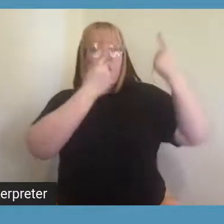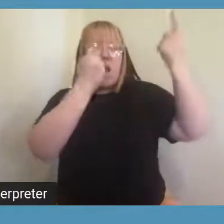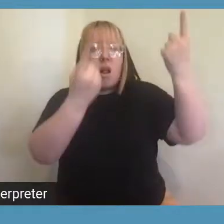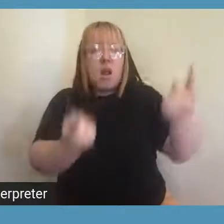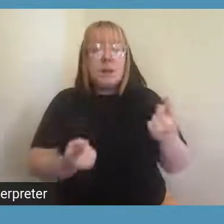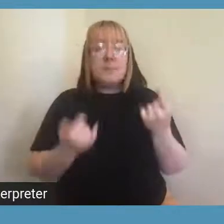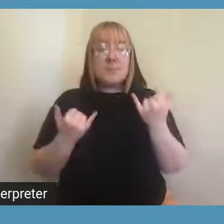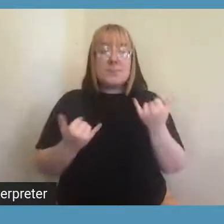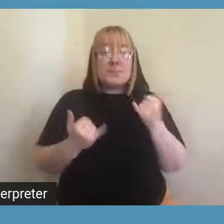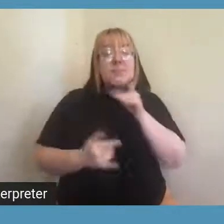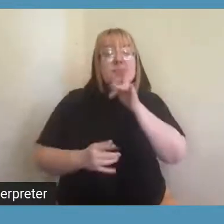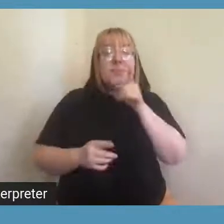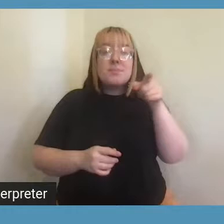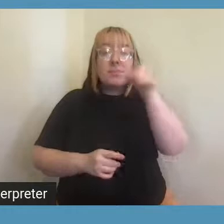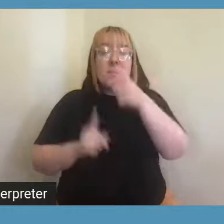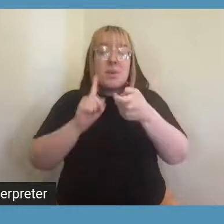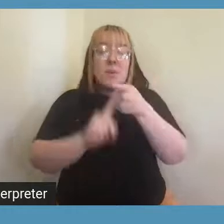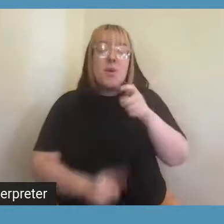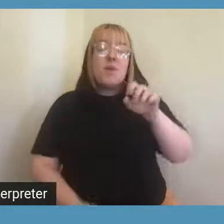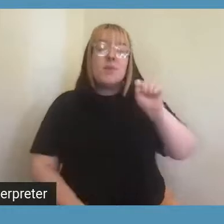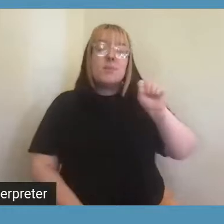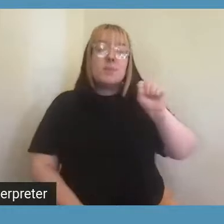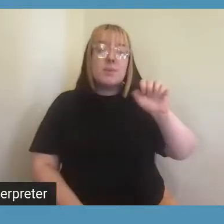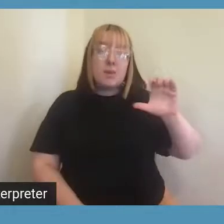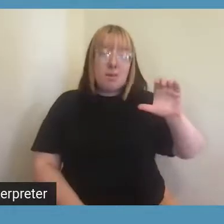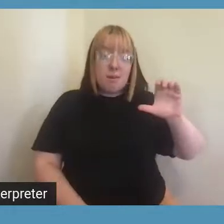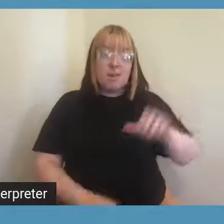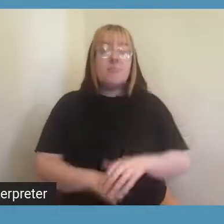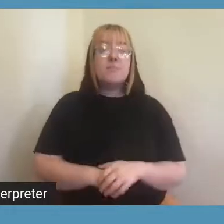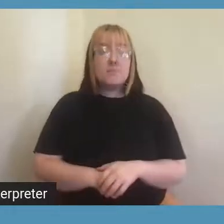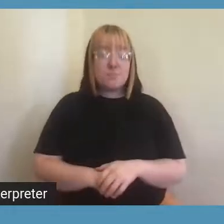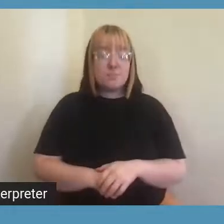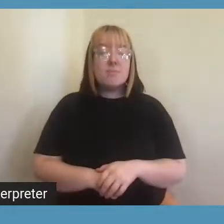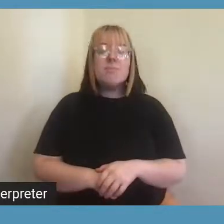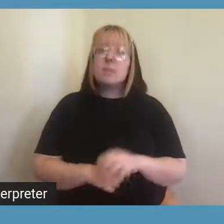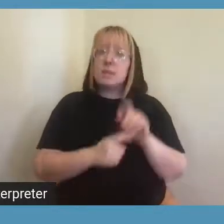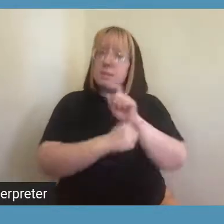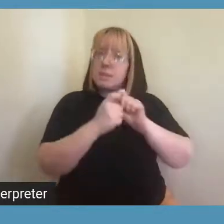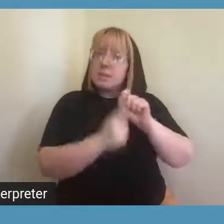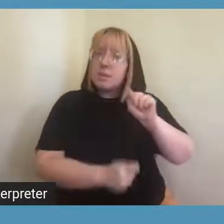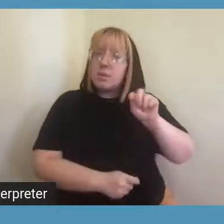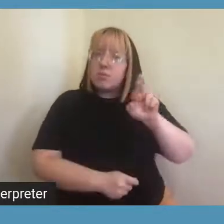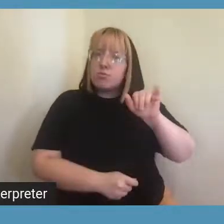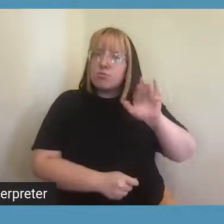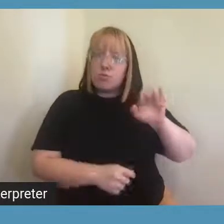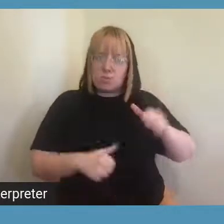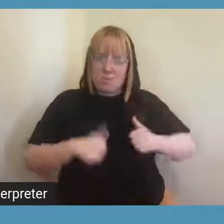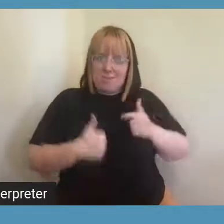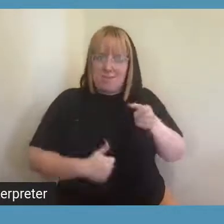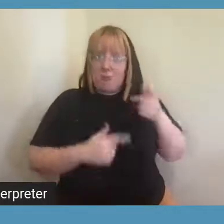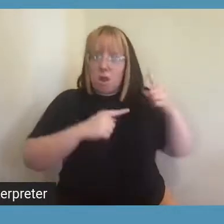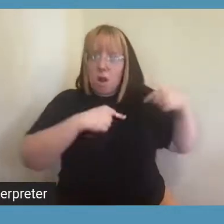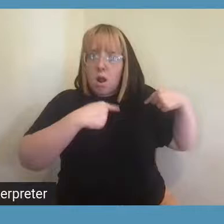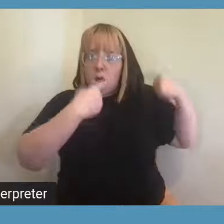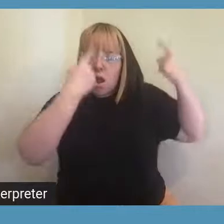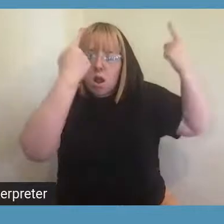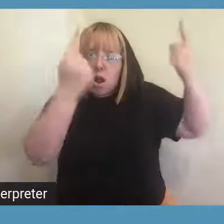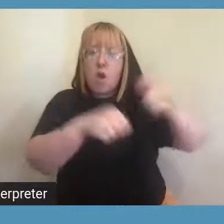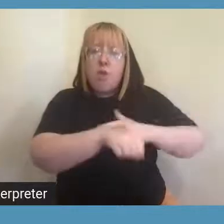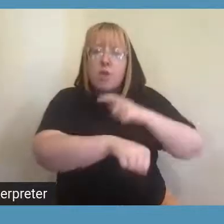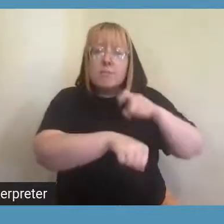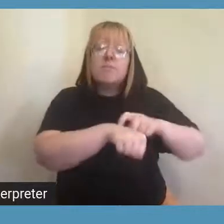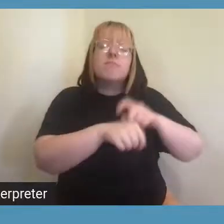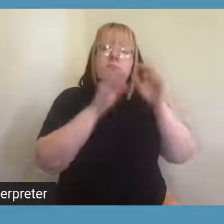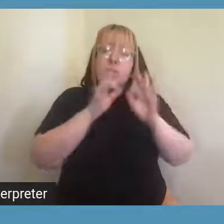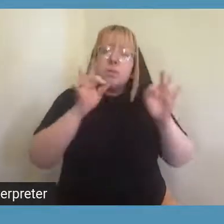the historical homelands of the Natchez-Cusco peoples. Wherever we are, let us acknowledge all Indigenous nations as